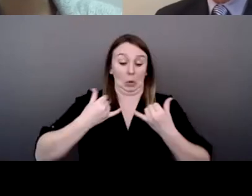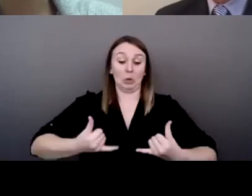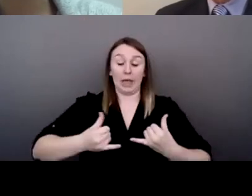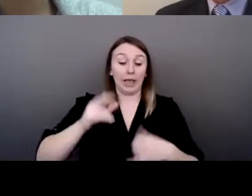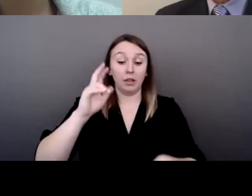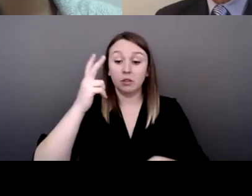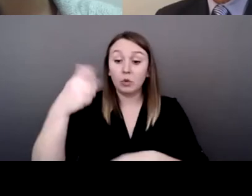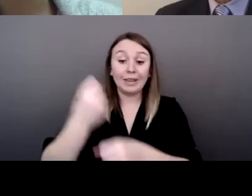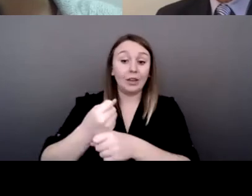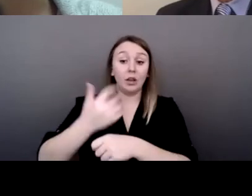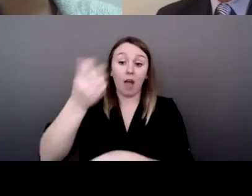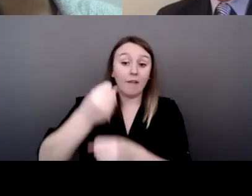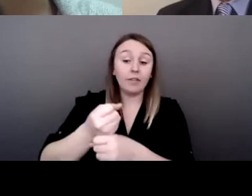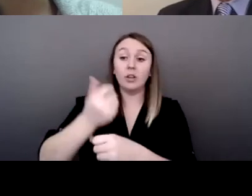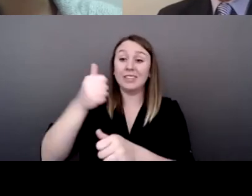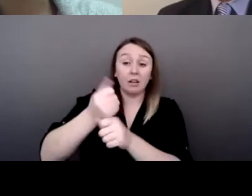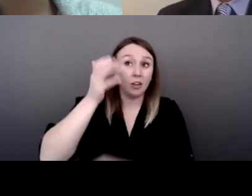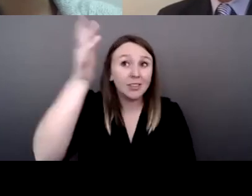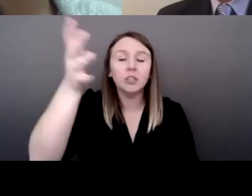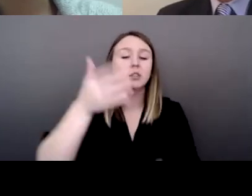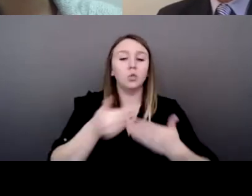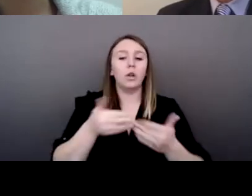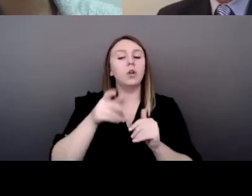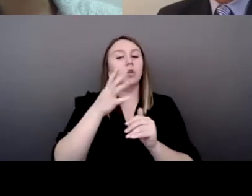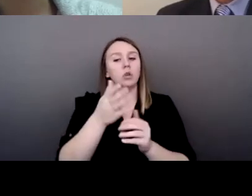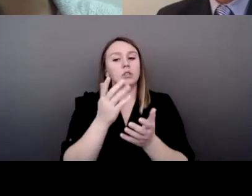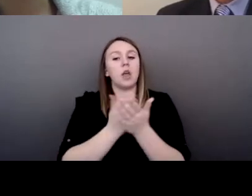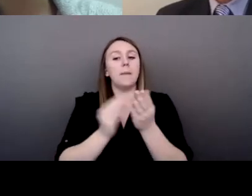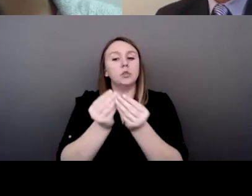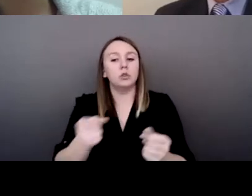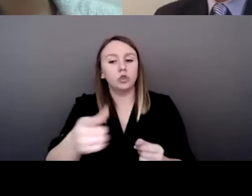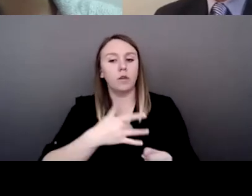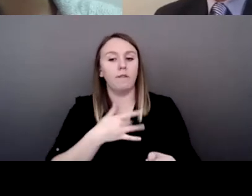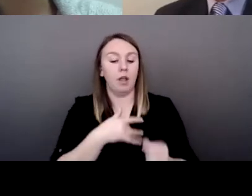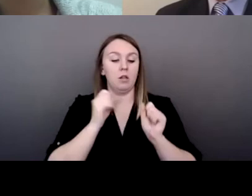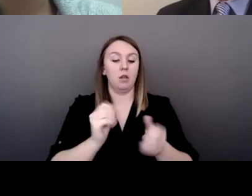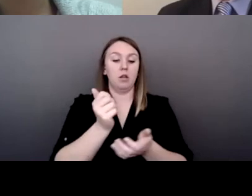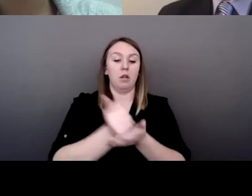imagine really improving and mitigating this violence?